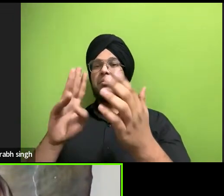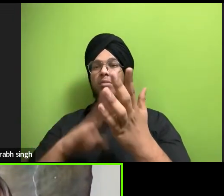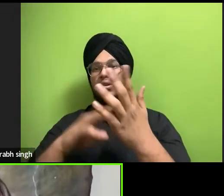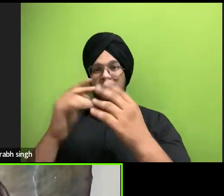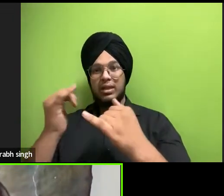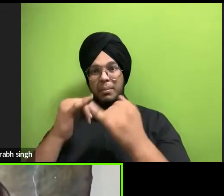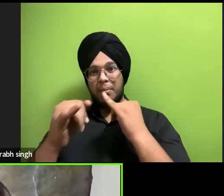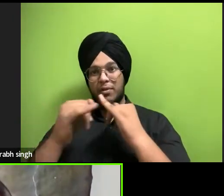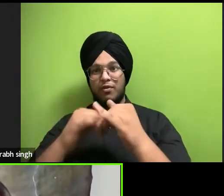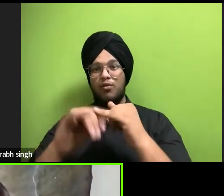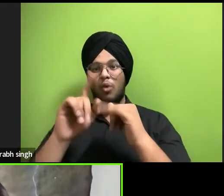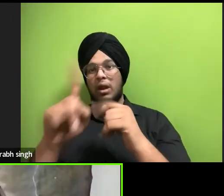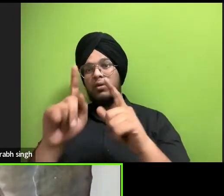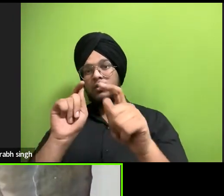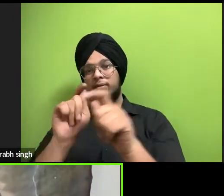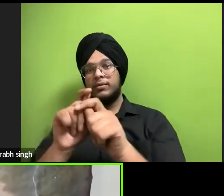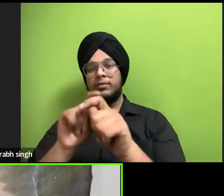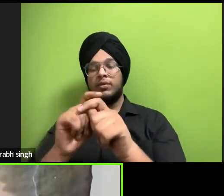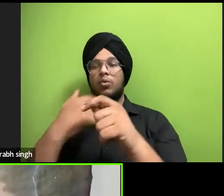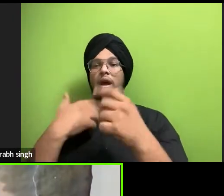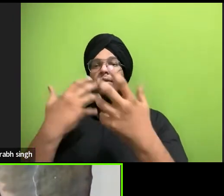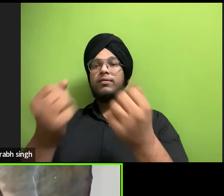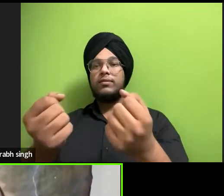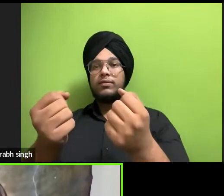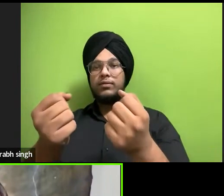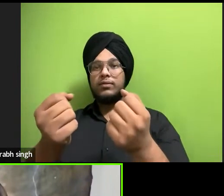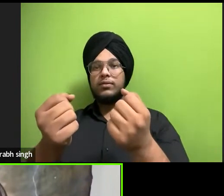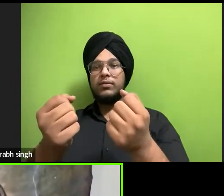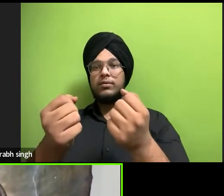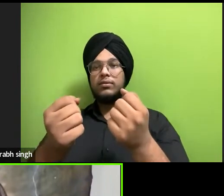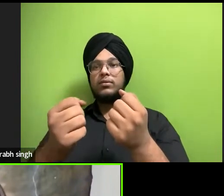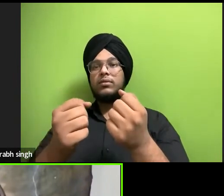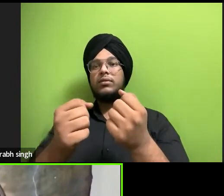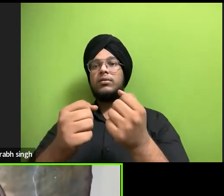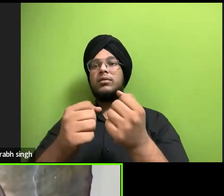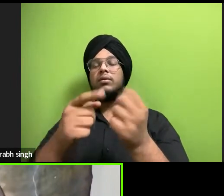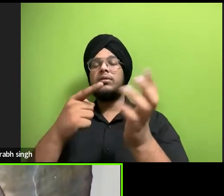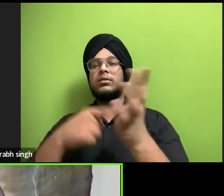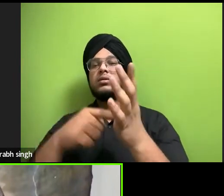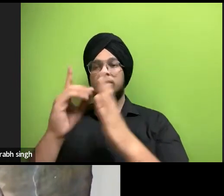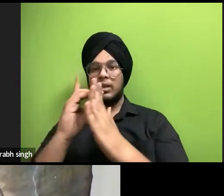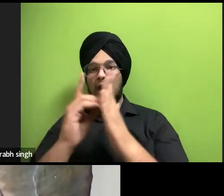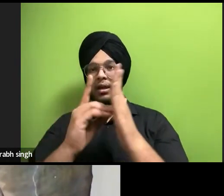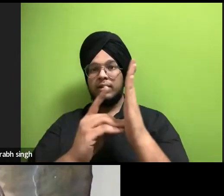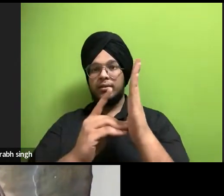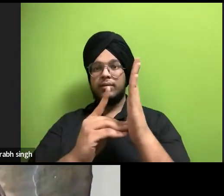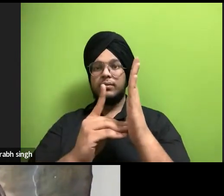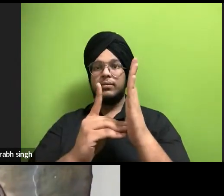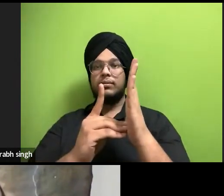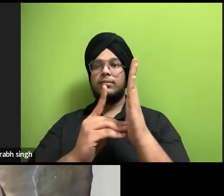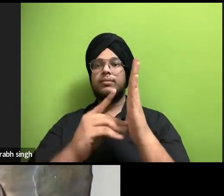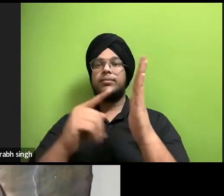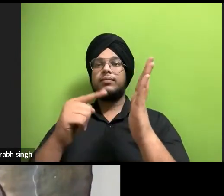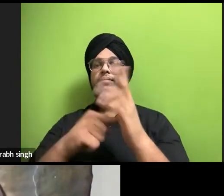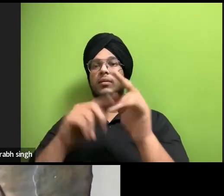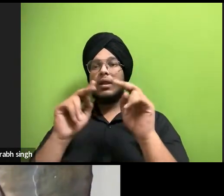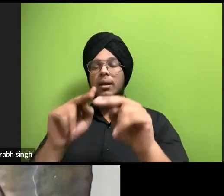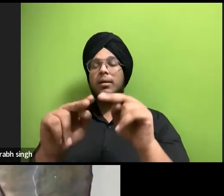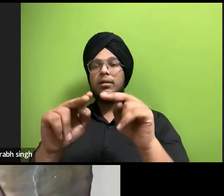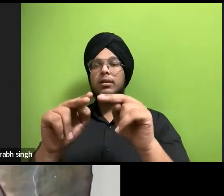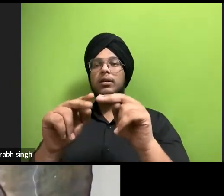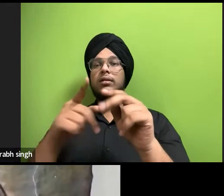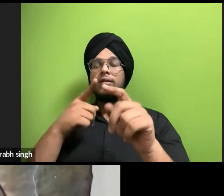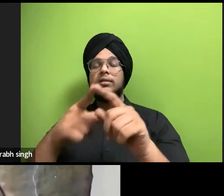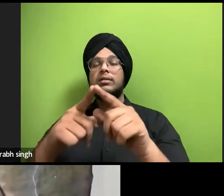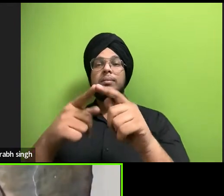it's the one work where we have one-to-one piece of design, and it's a piece of commercial